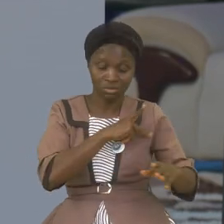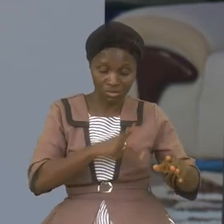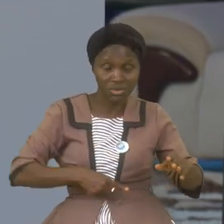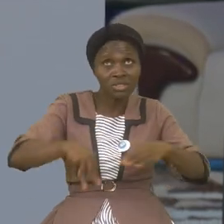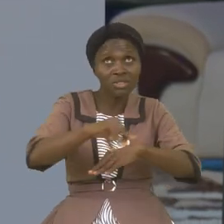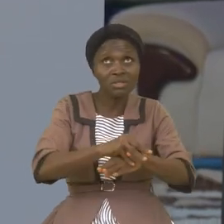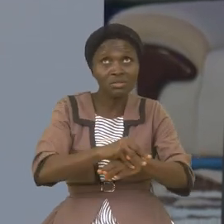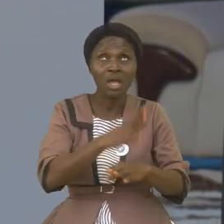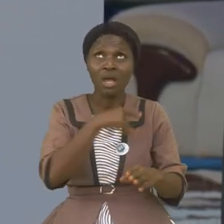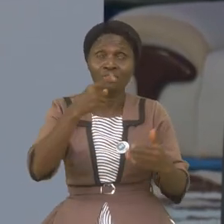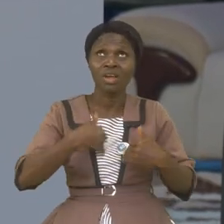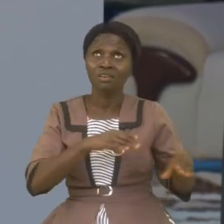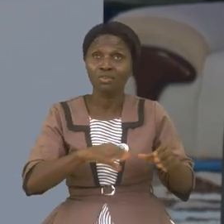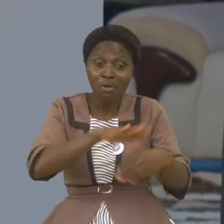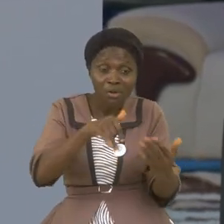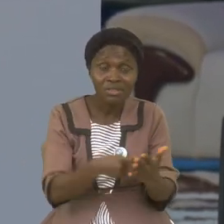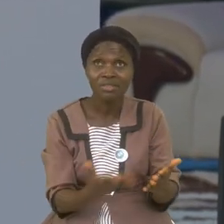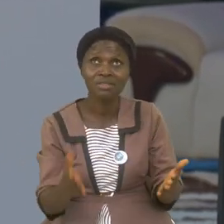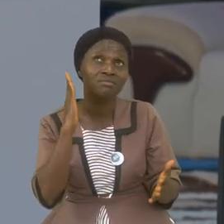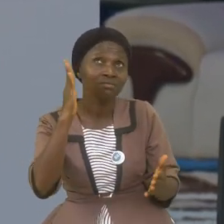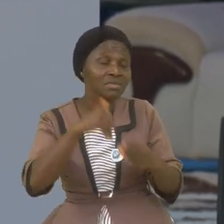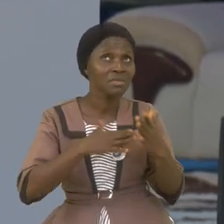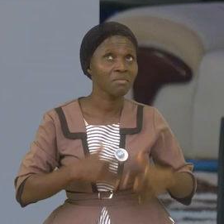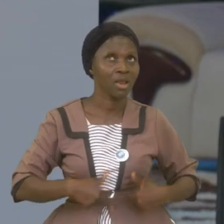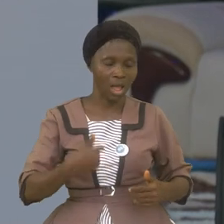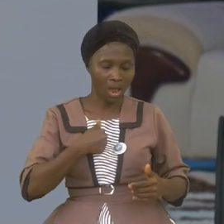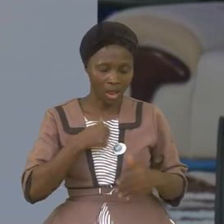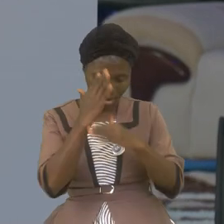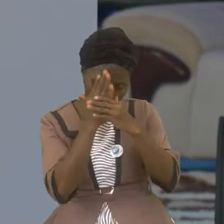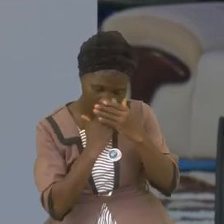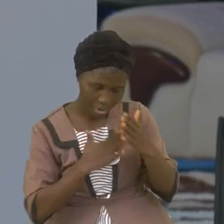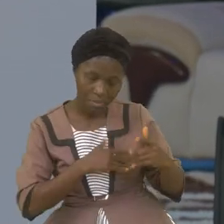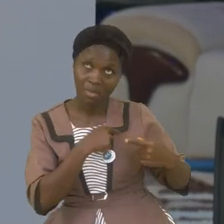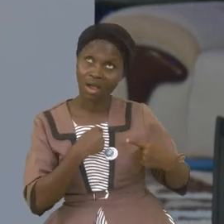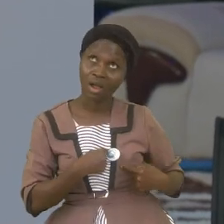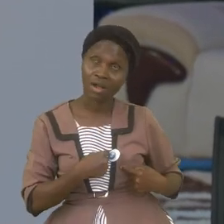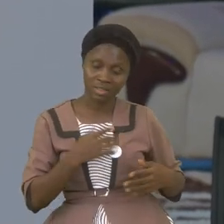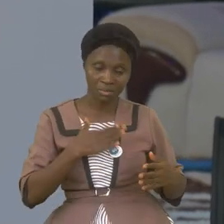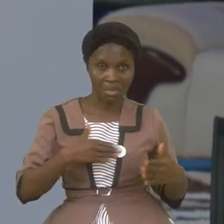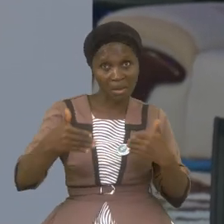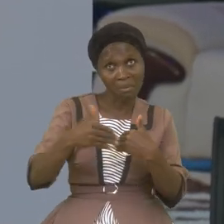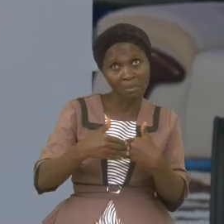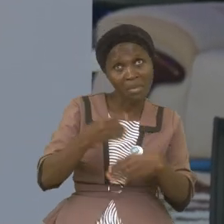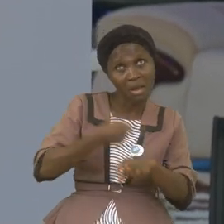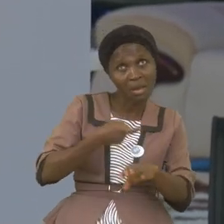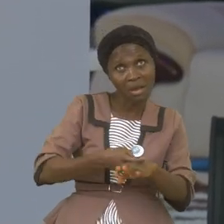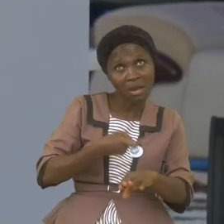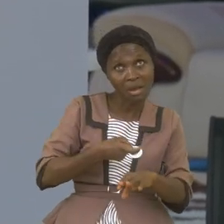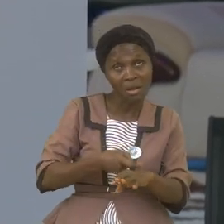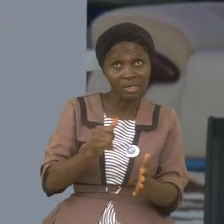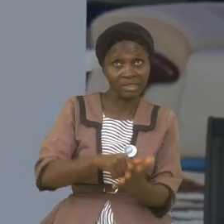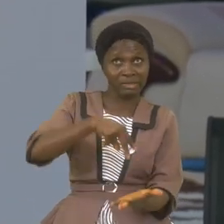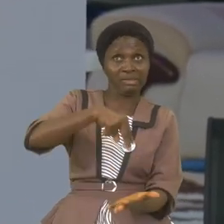I bend the knee before you. I bow my backbone that have been erect and